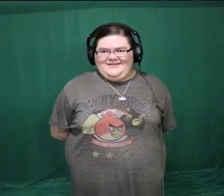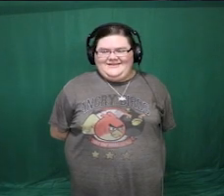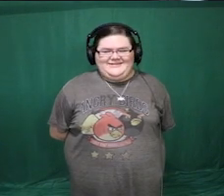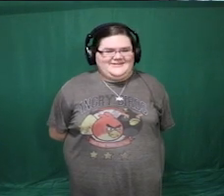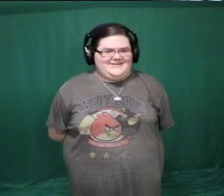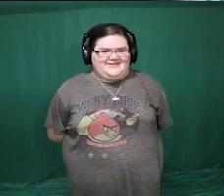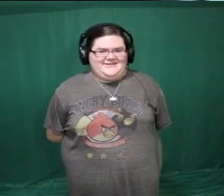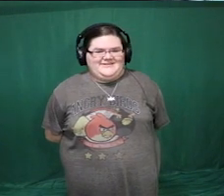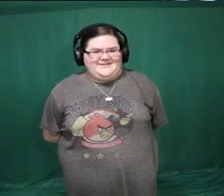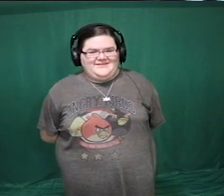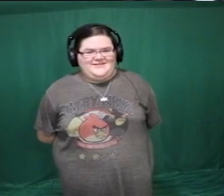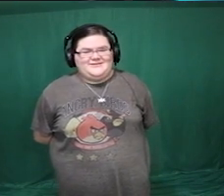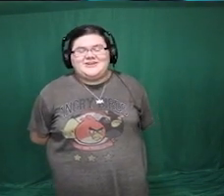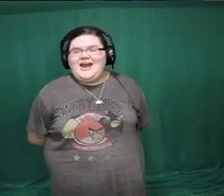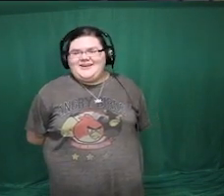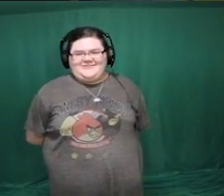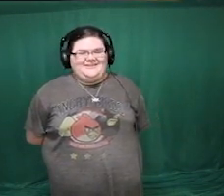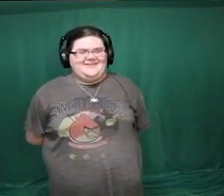Switchagoris.